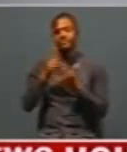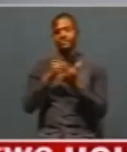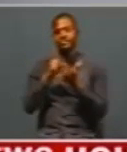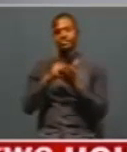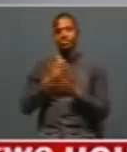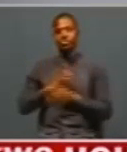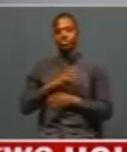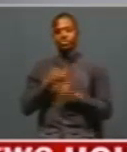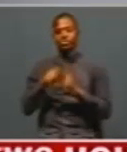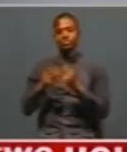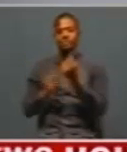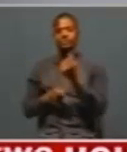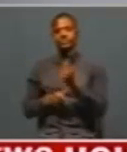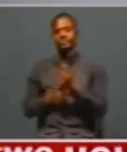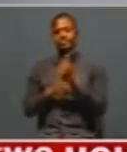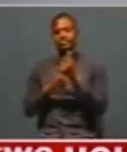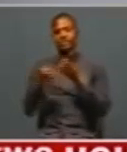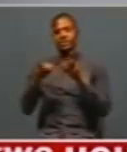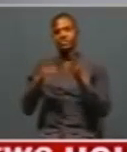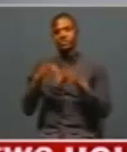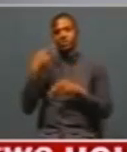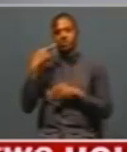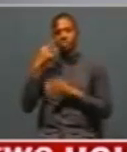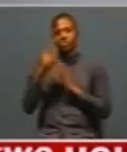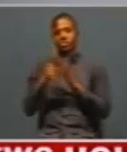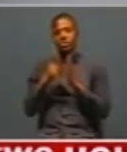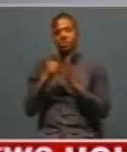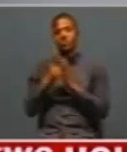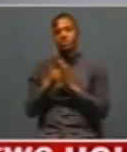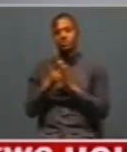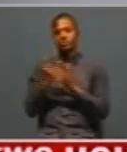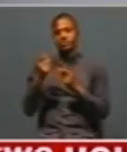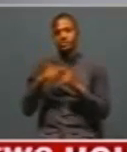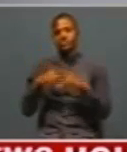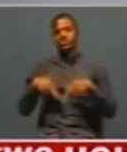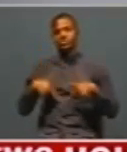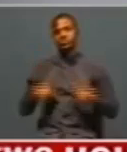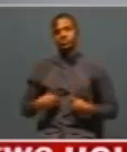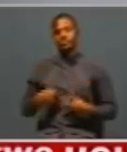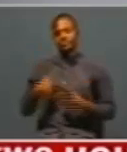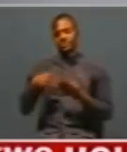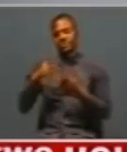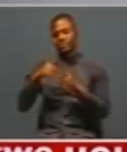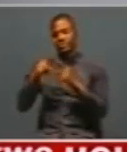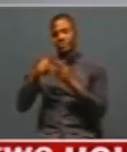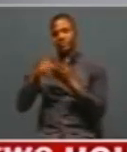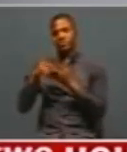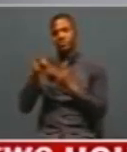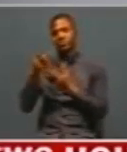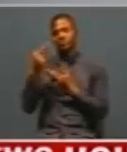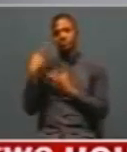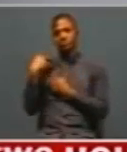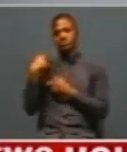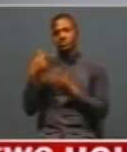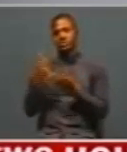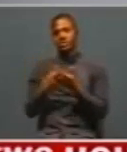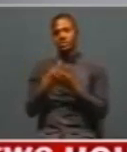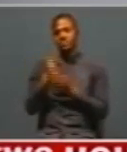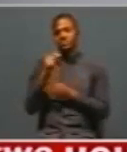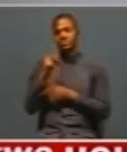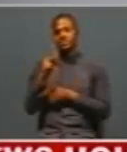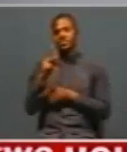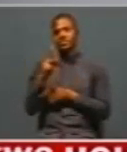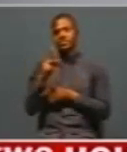also an assistant director of Radio Power to his retirement. Among the programs he hosted on Ghana Television